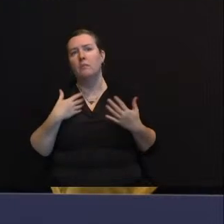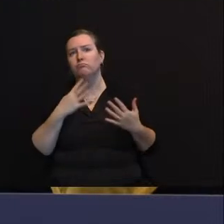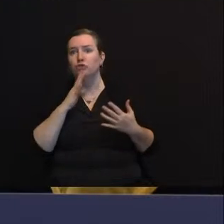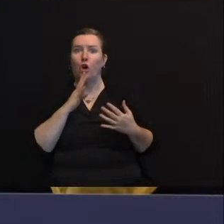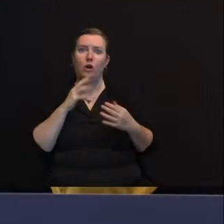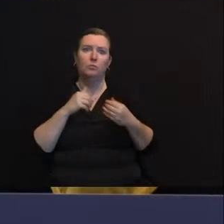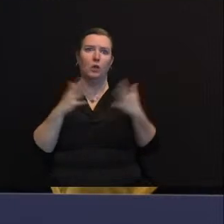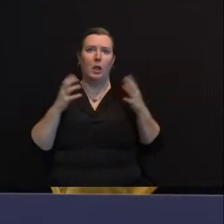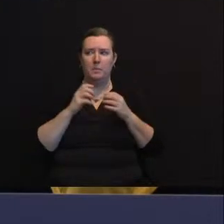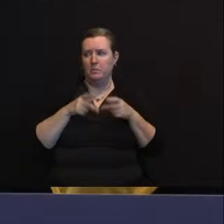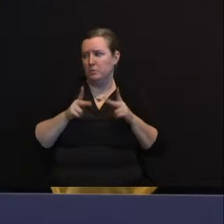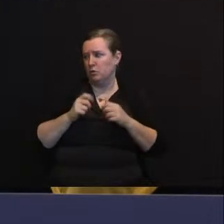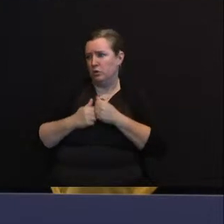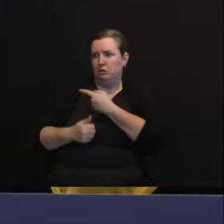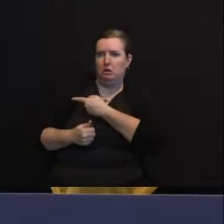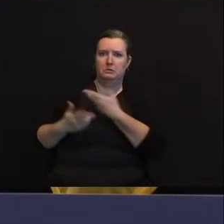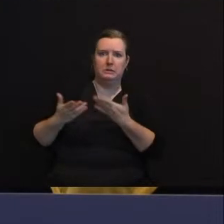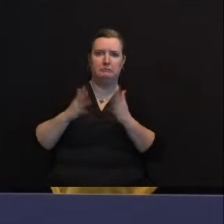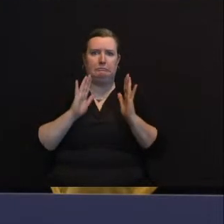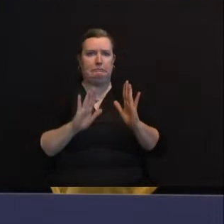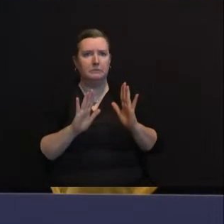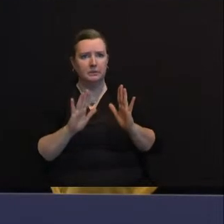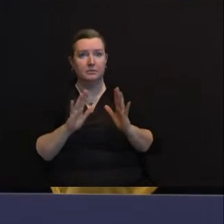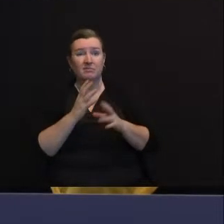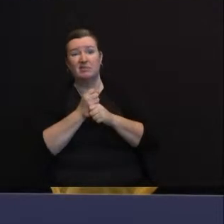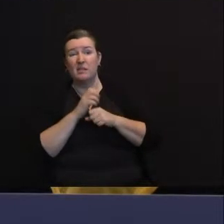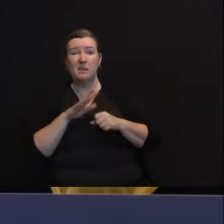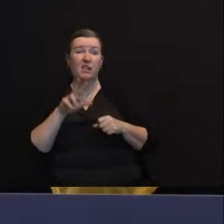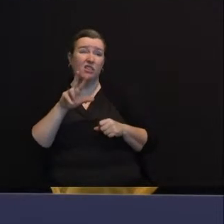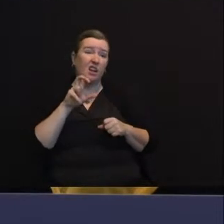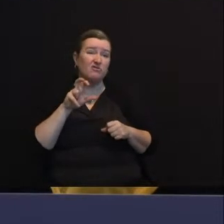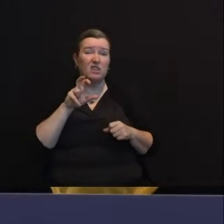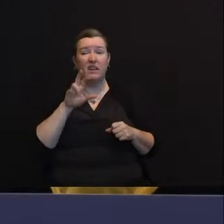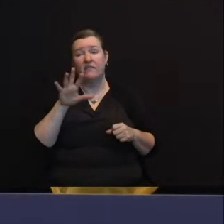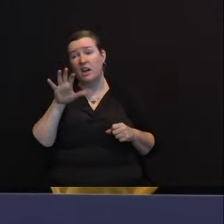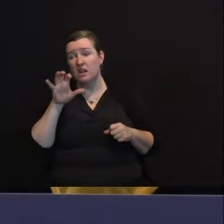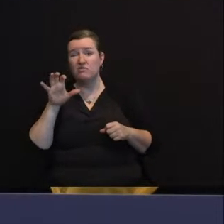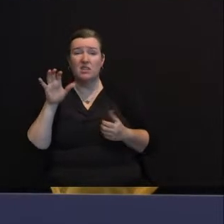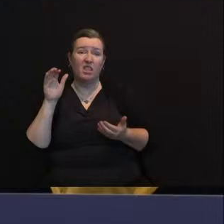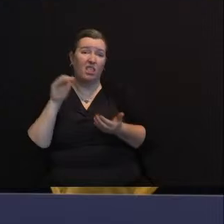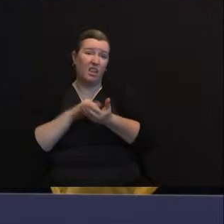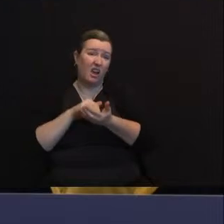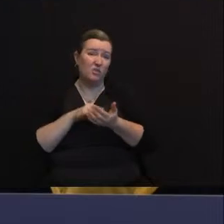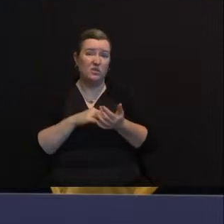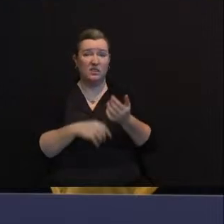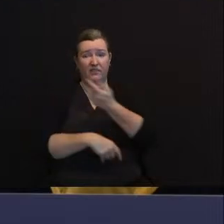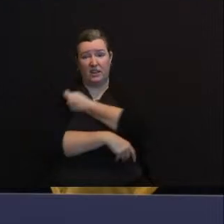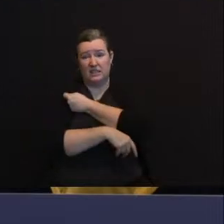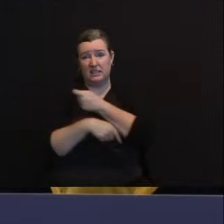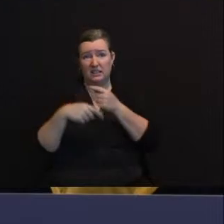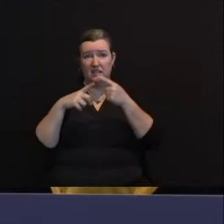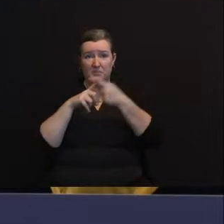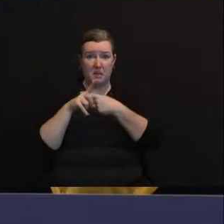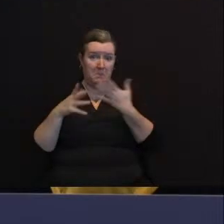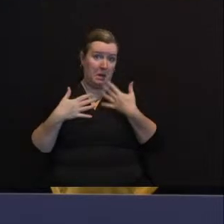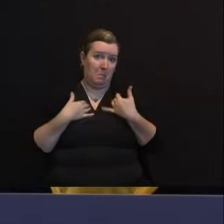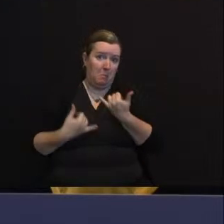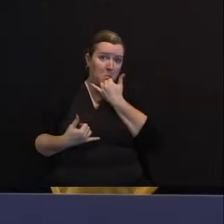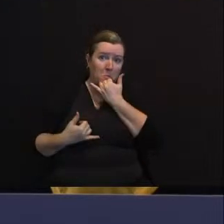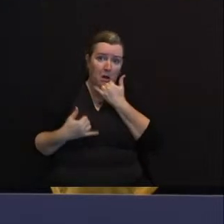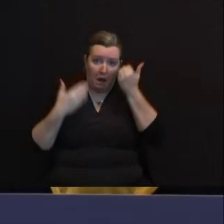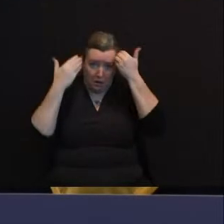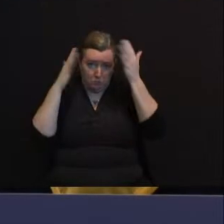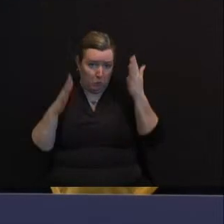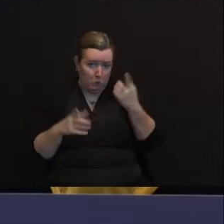have somewhere between 300,000 and 500,000 doses this month. So history is going to prove me either right or wrong. And do we have the supplies? These are coming in